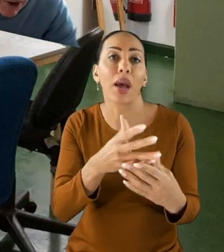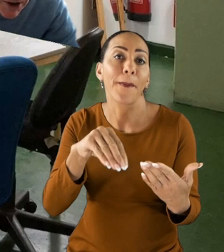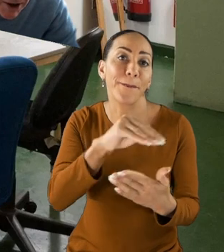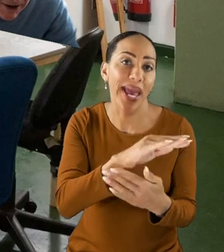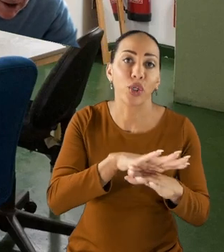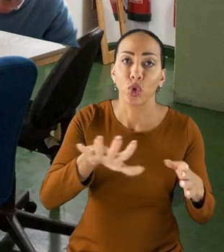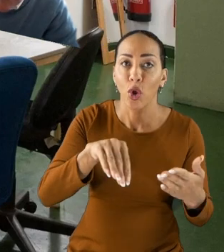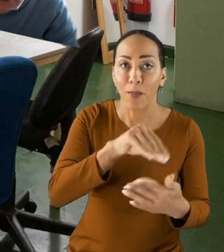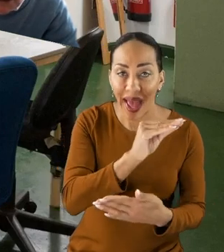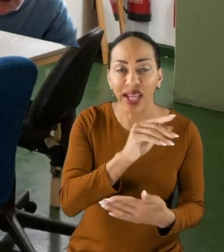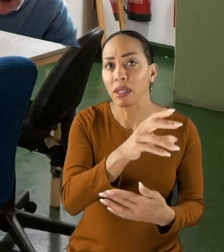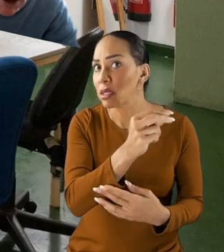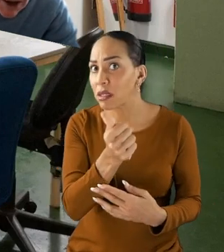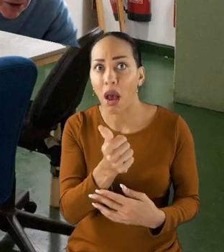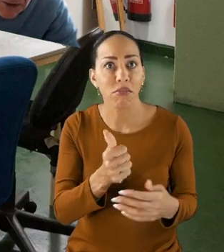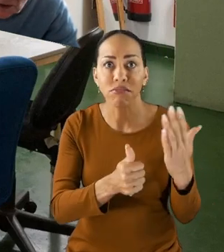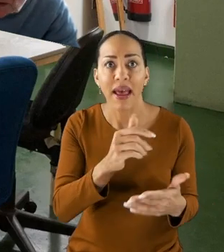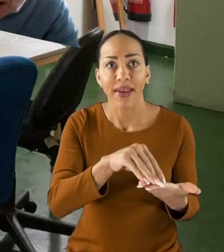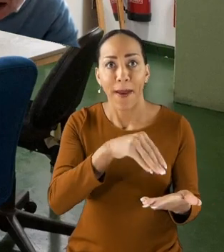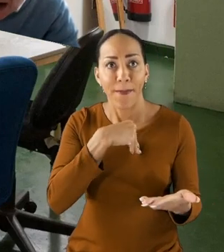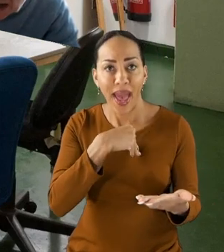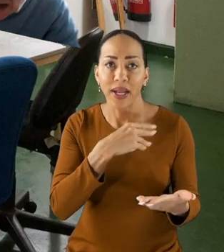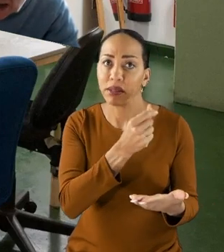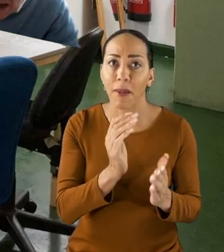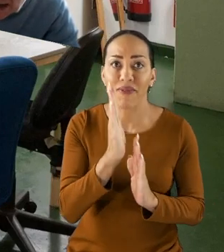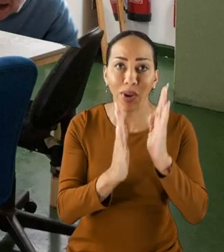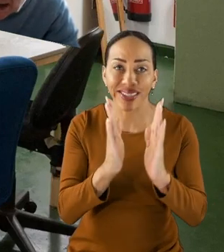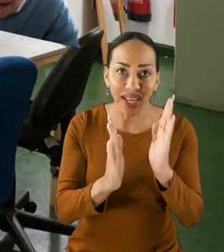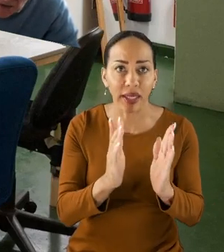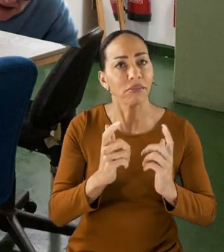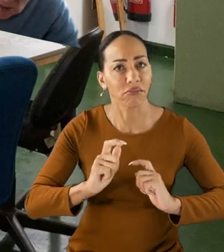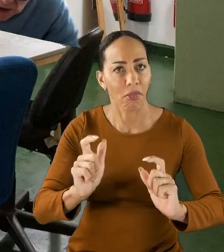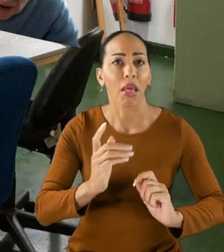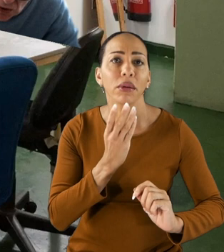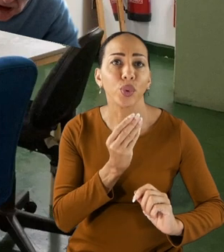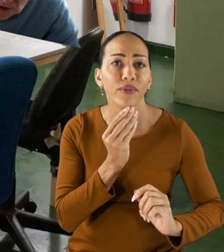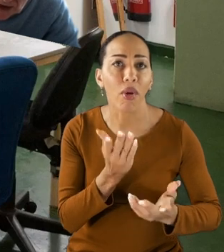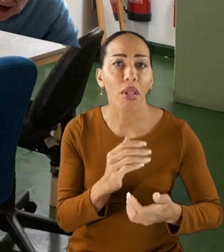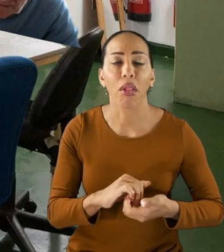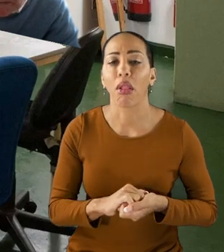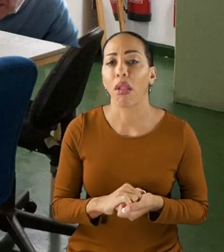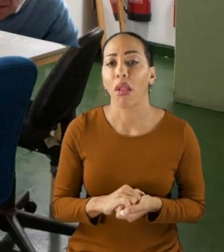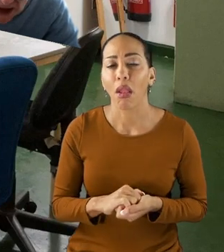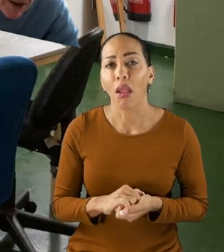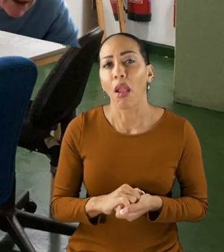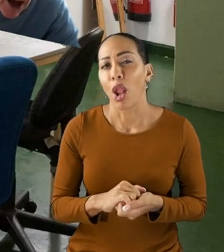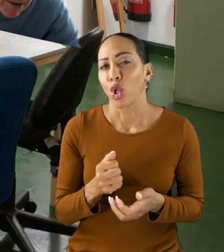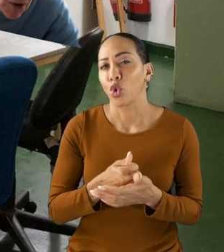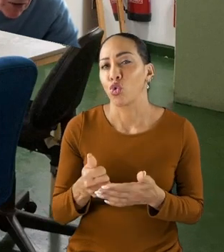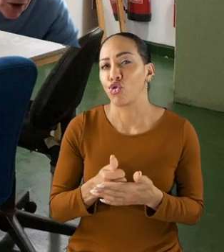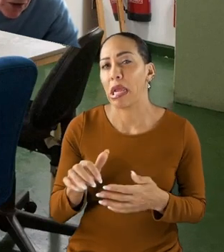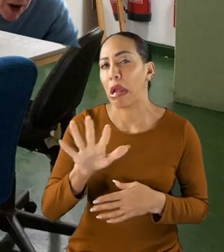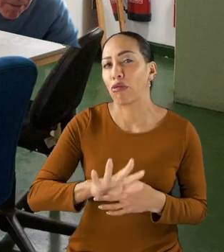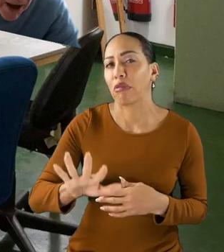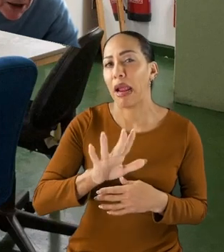do volunteering and other things which are socially useful. And I think we usually put that up about this